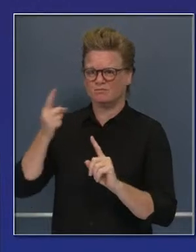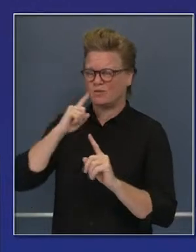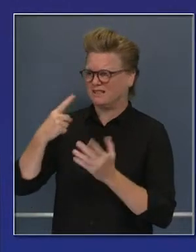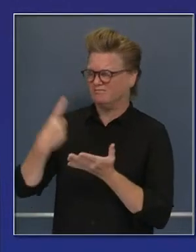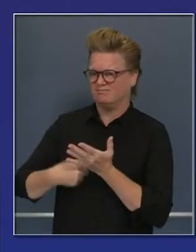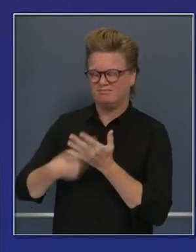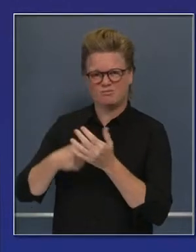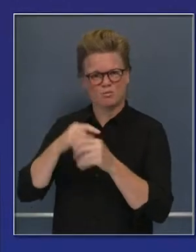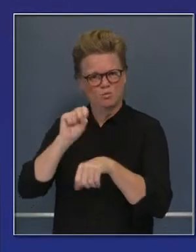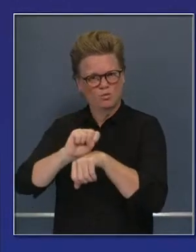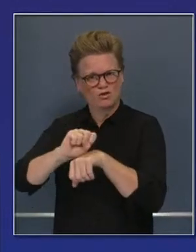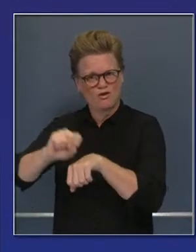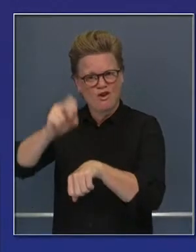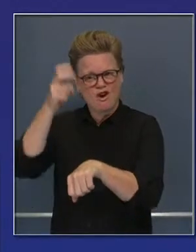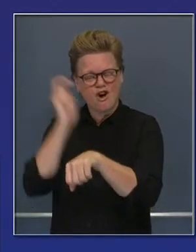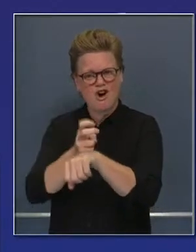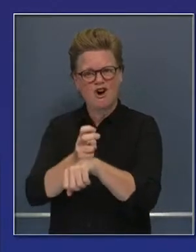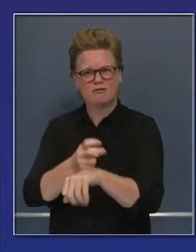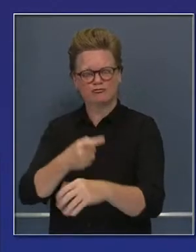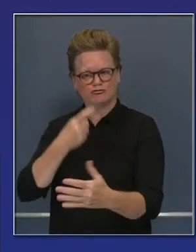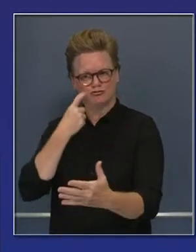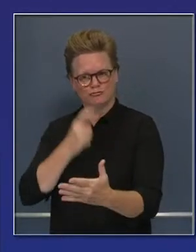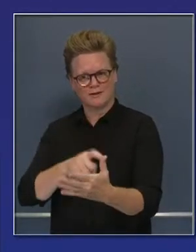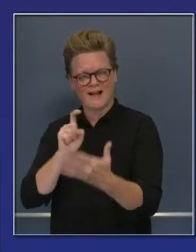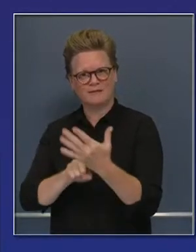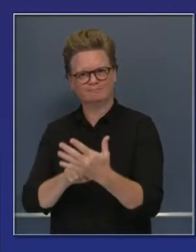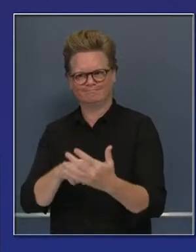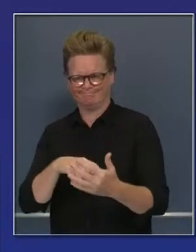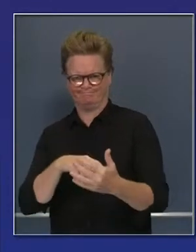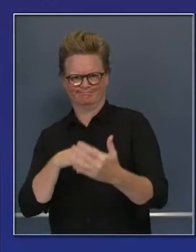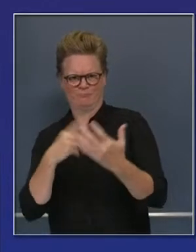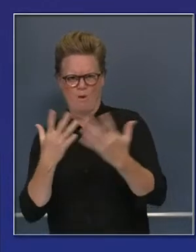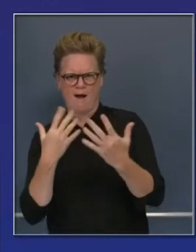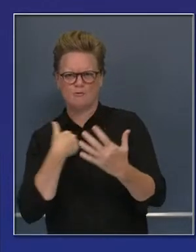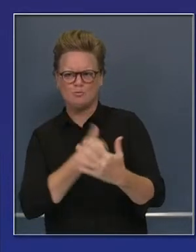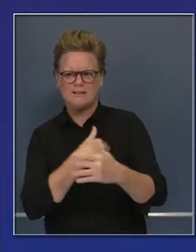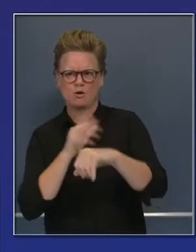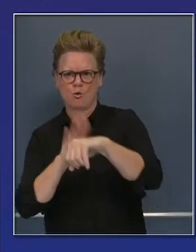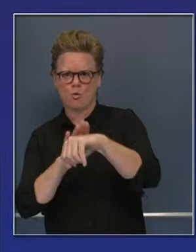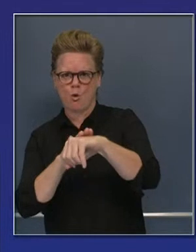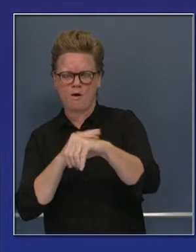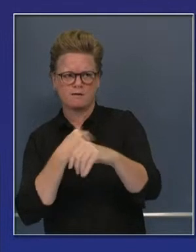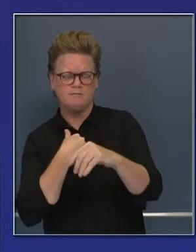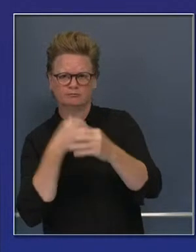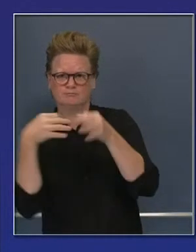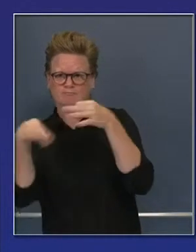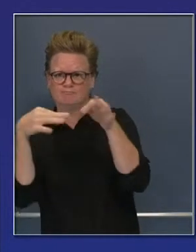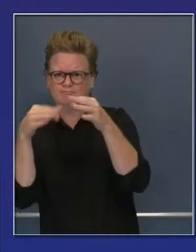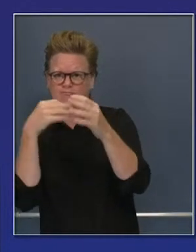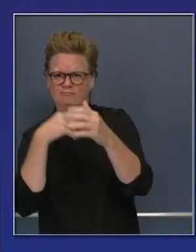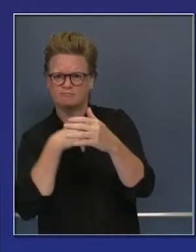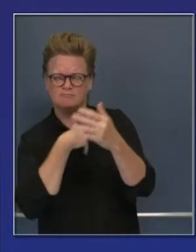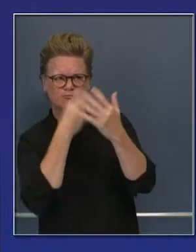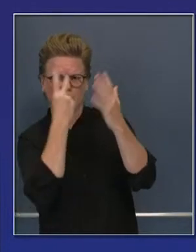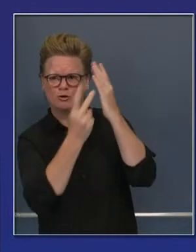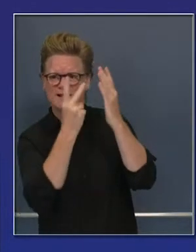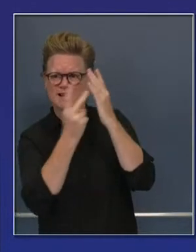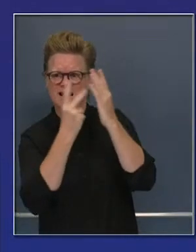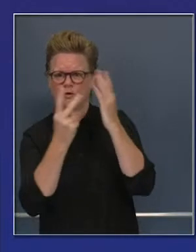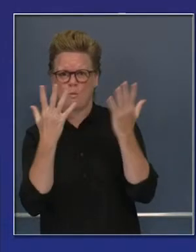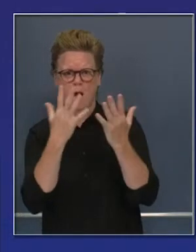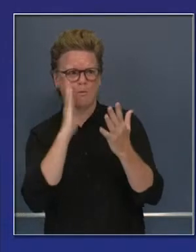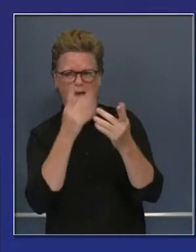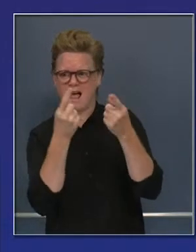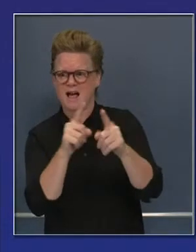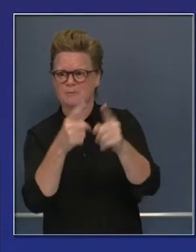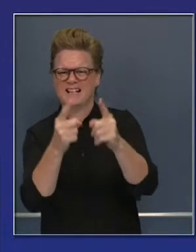efforts, recognizing that some of what we predicted, which people felt was extreme at the time, has now presented